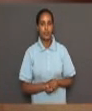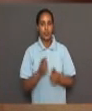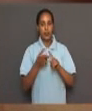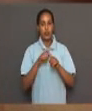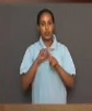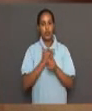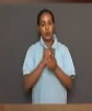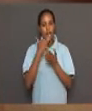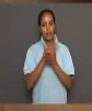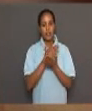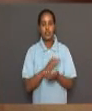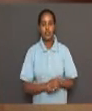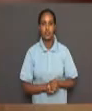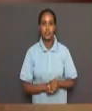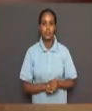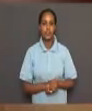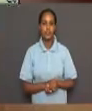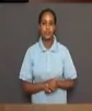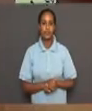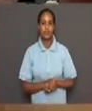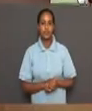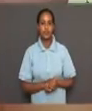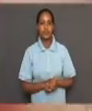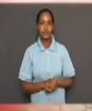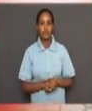Let's get back to our lesson.